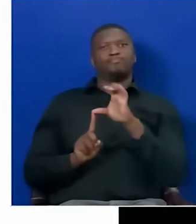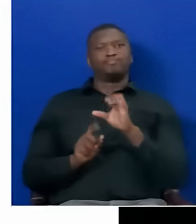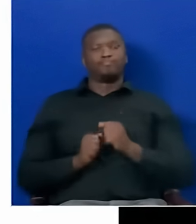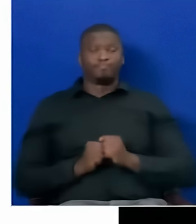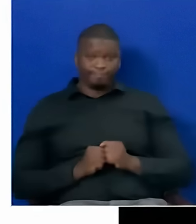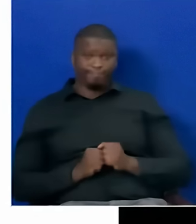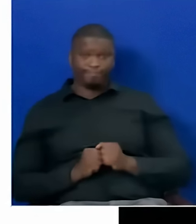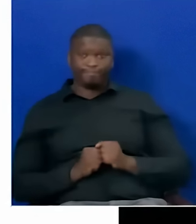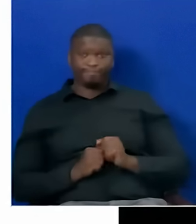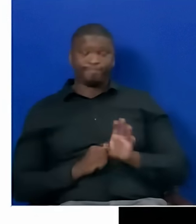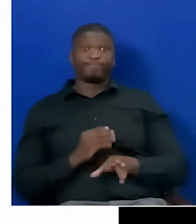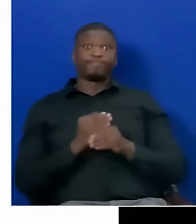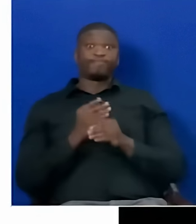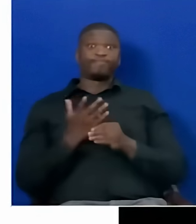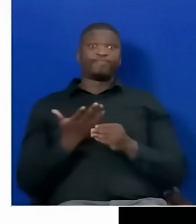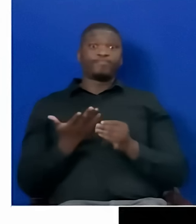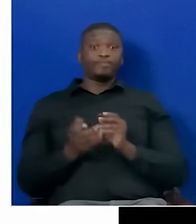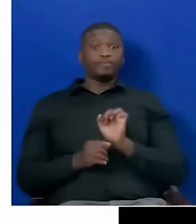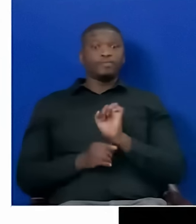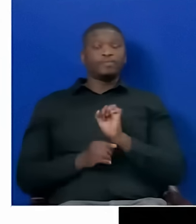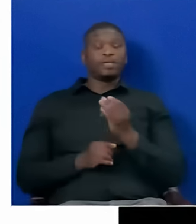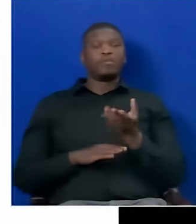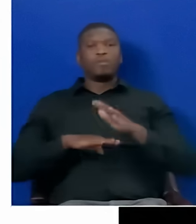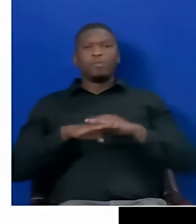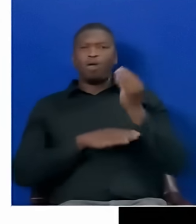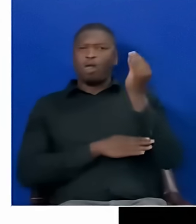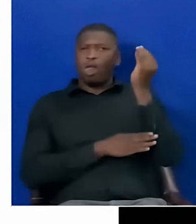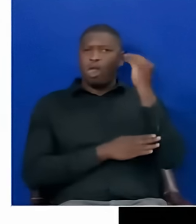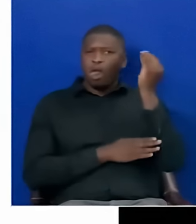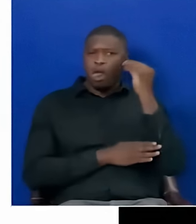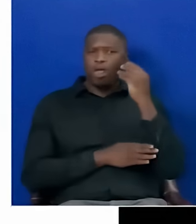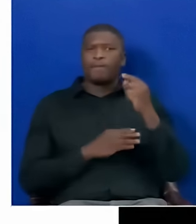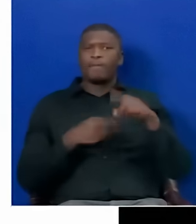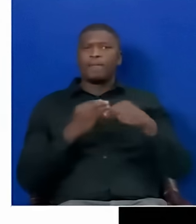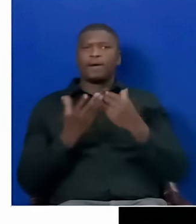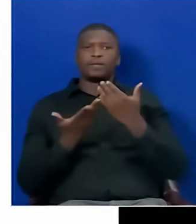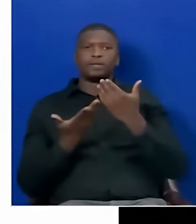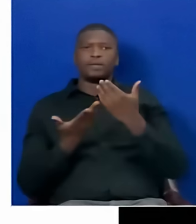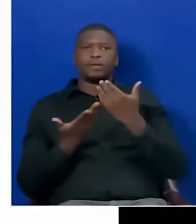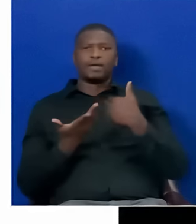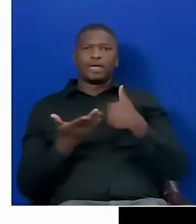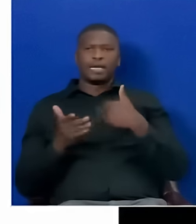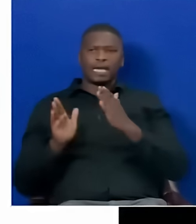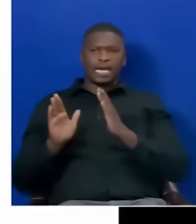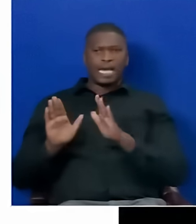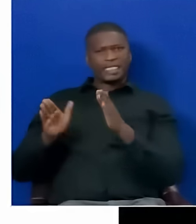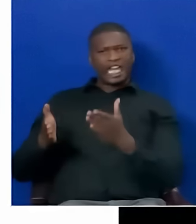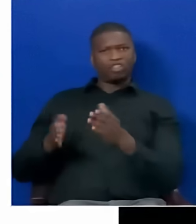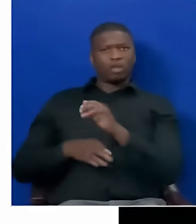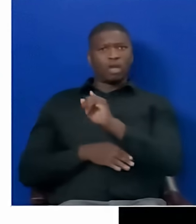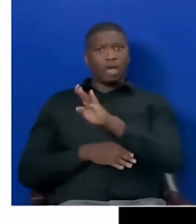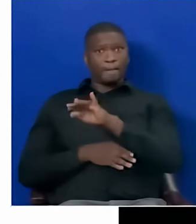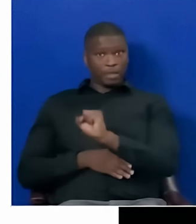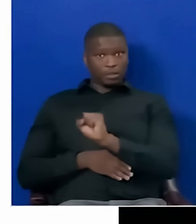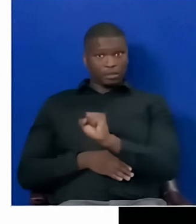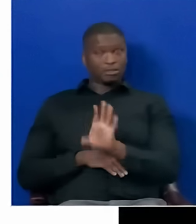you the details of the section IBIS. It also gives you the reason